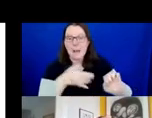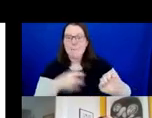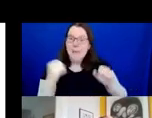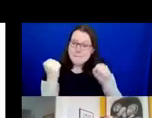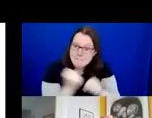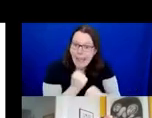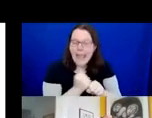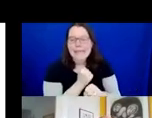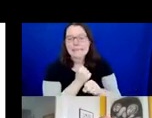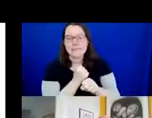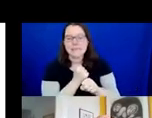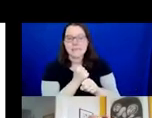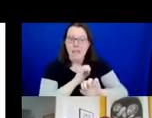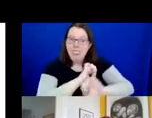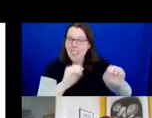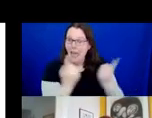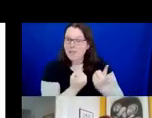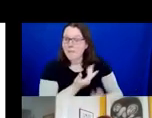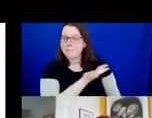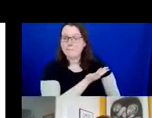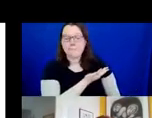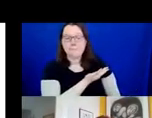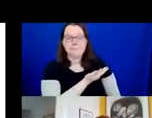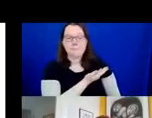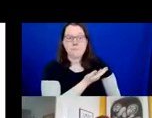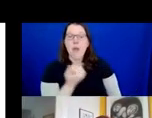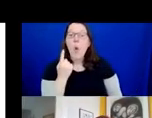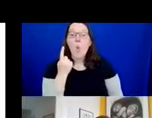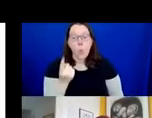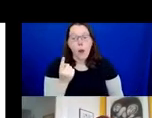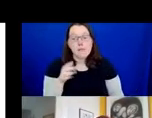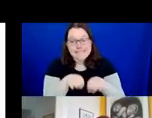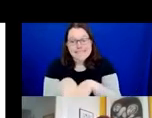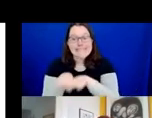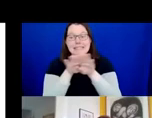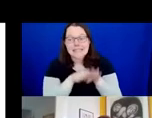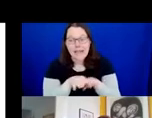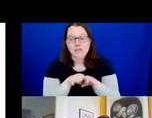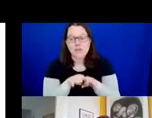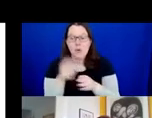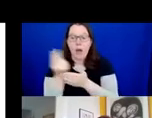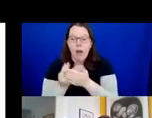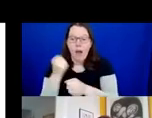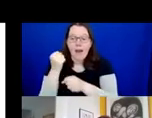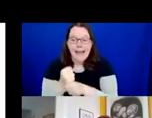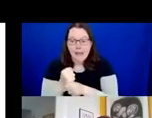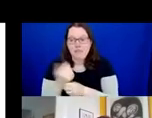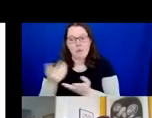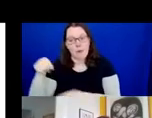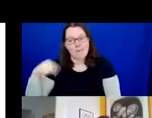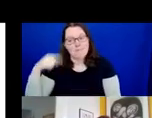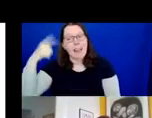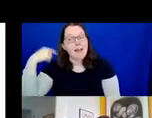But a number of institutions, including one well-known national art gallery in London, returned our survey claiming that they had